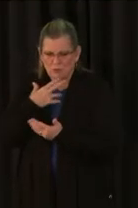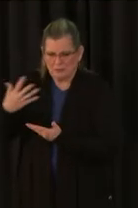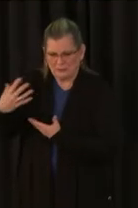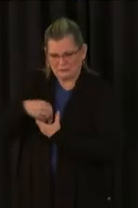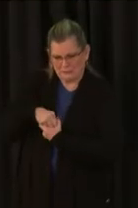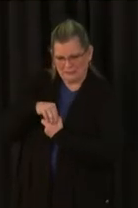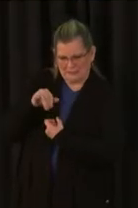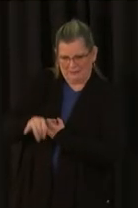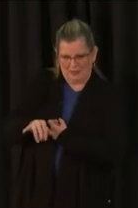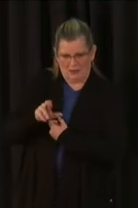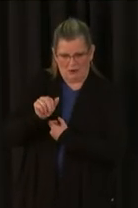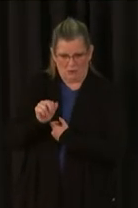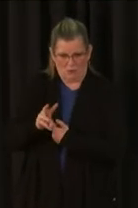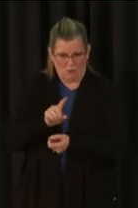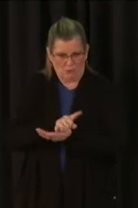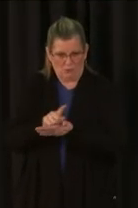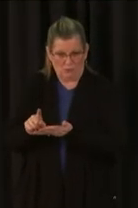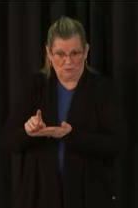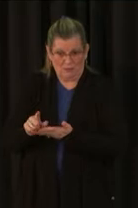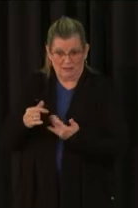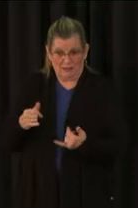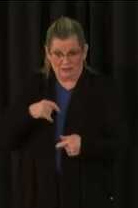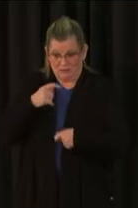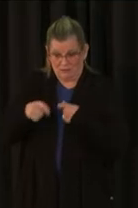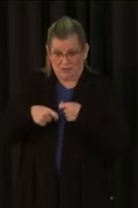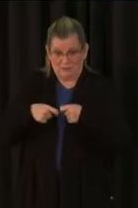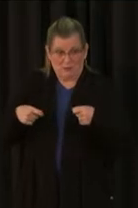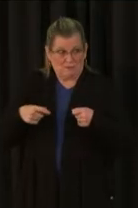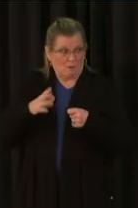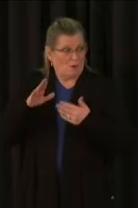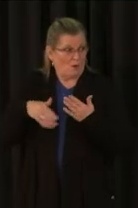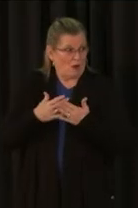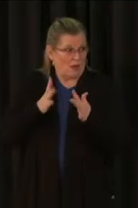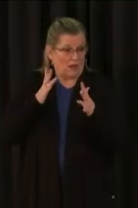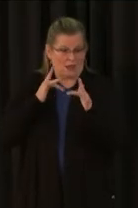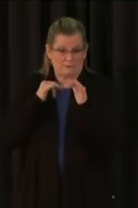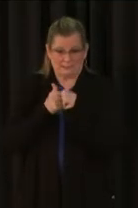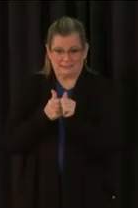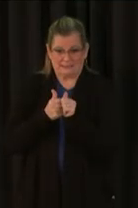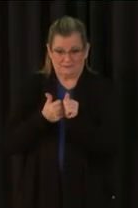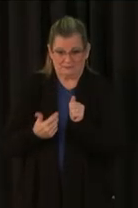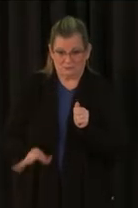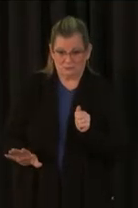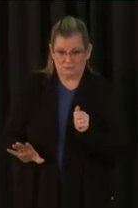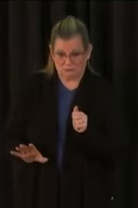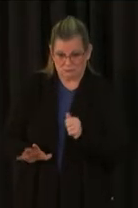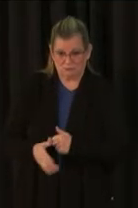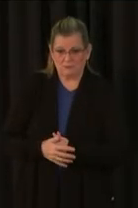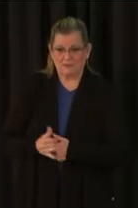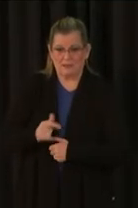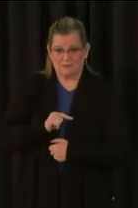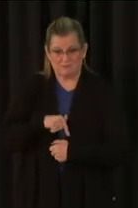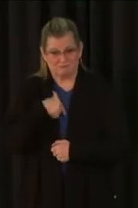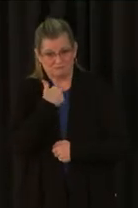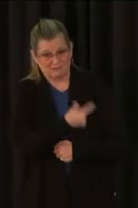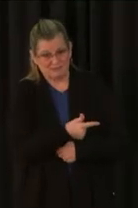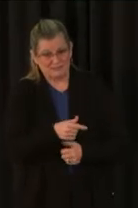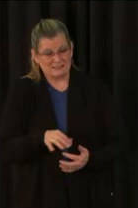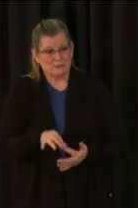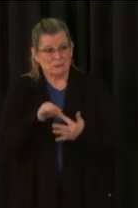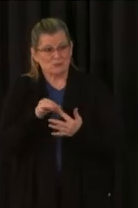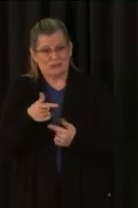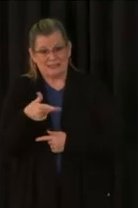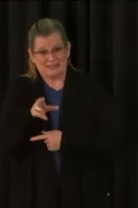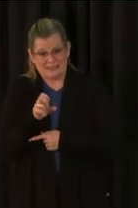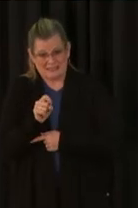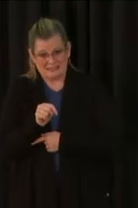And with that concludes all of the updates from the office. And moving on to our special guest for this